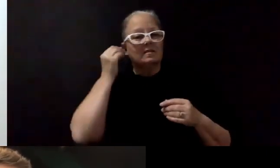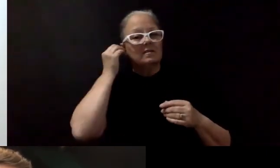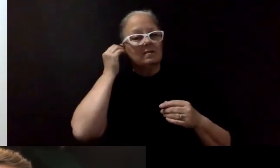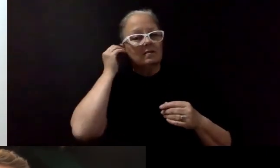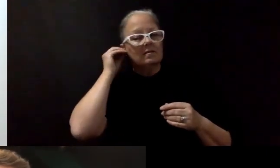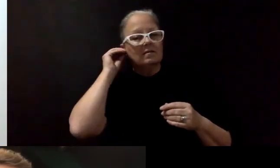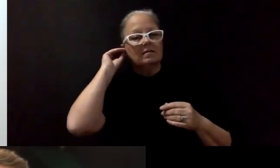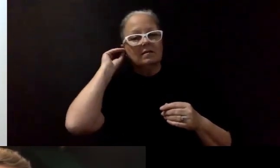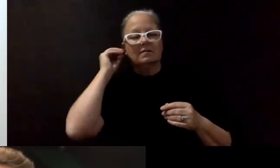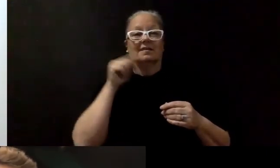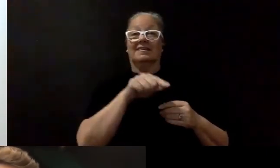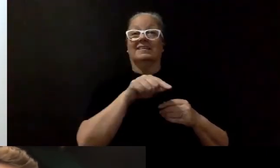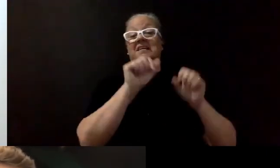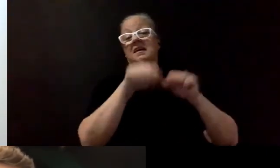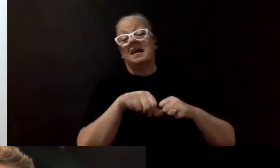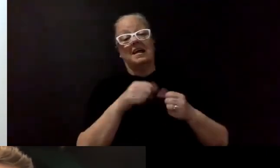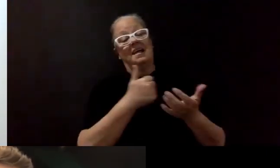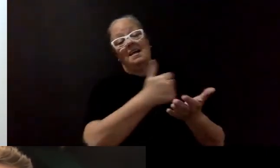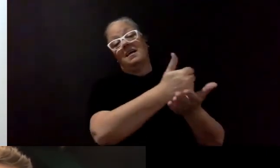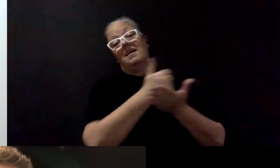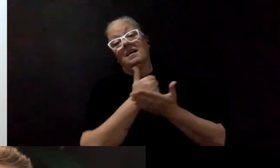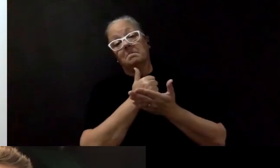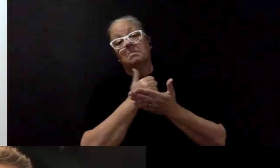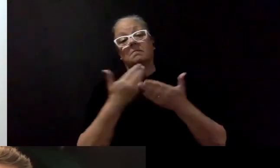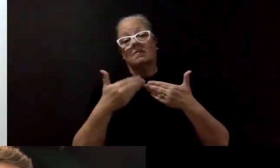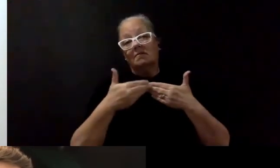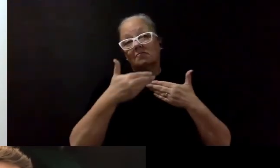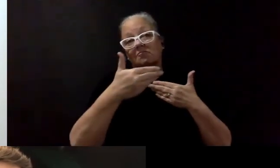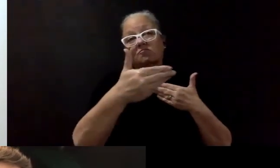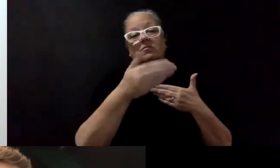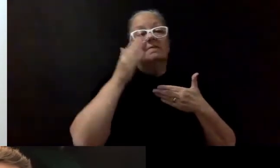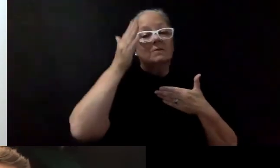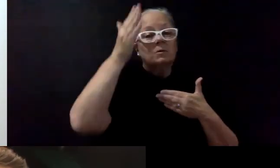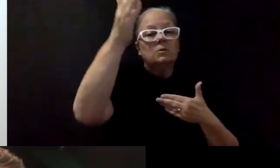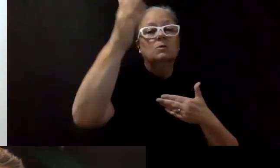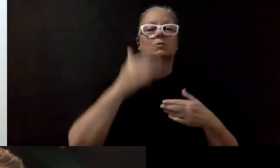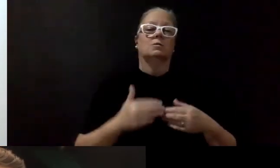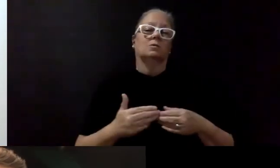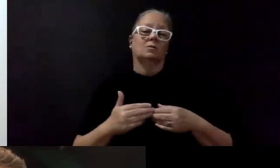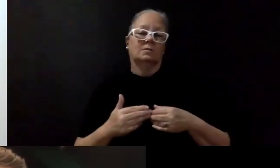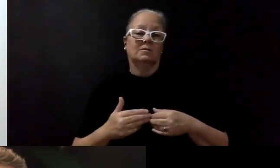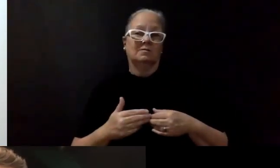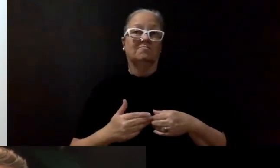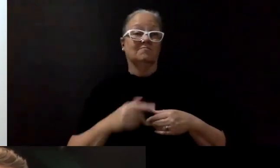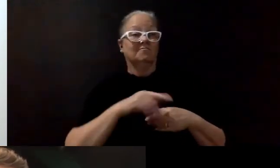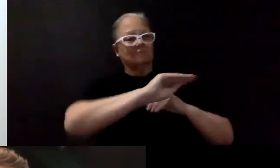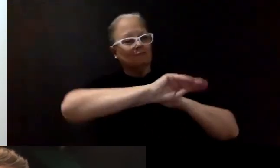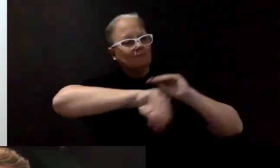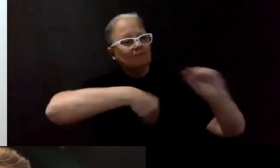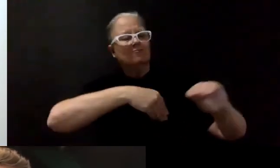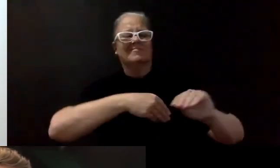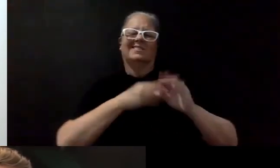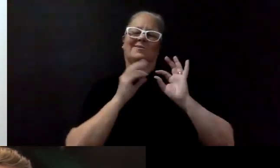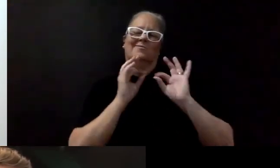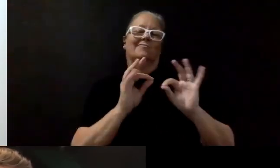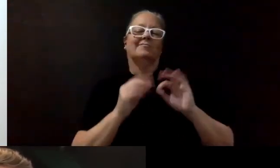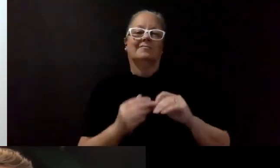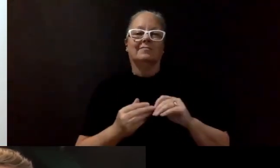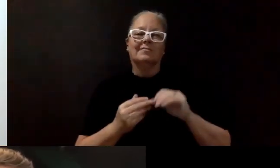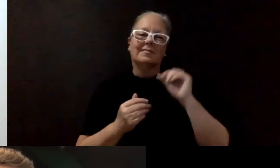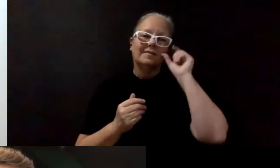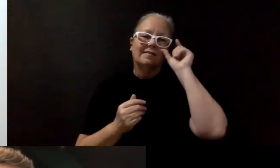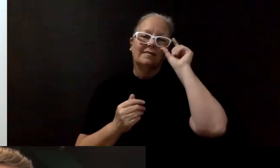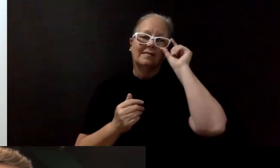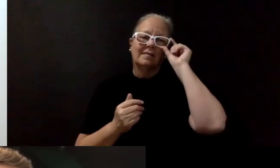it can pay absolute dividends in social returns and benefits. I totally